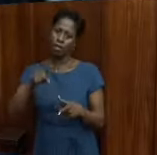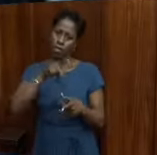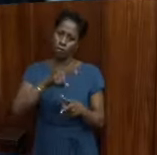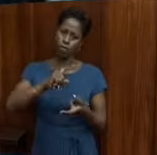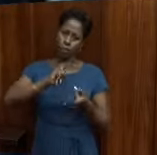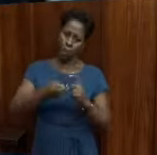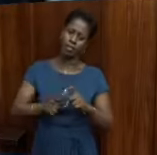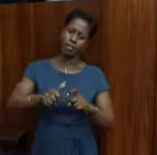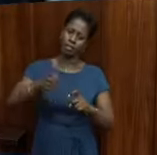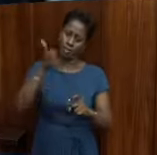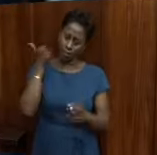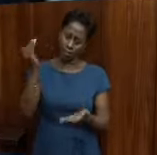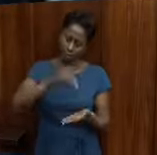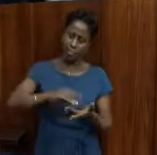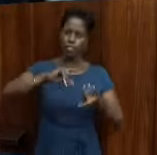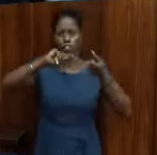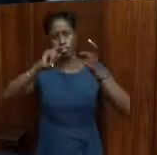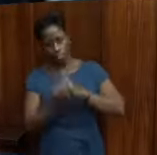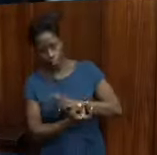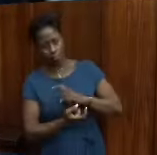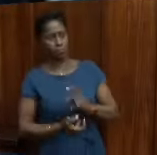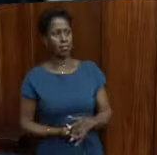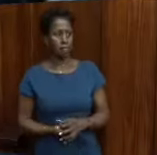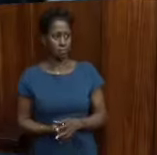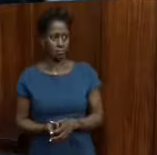program. During the last financial year,